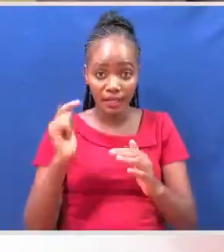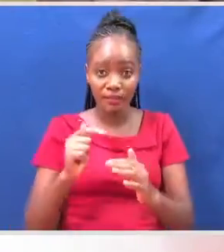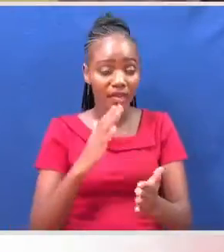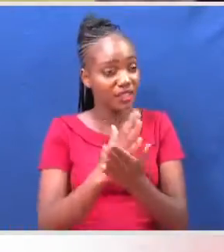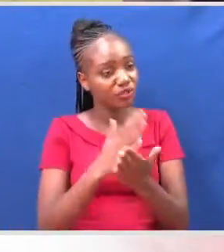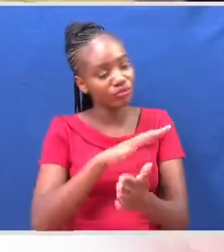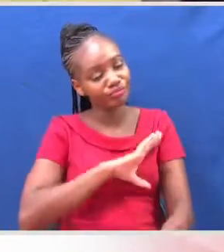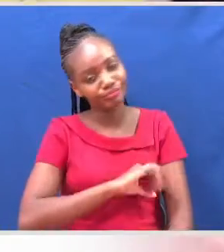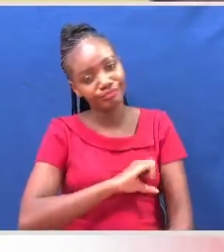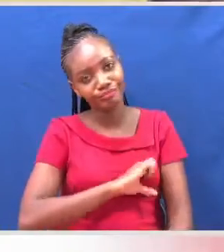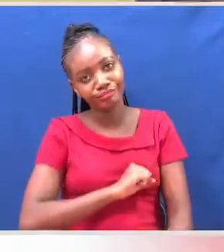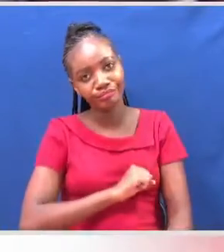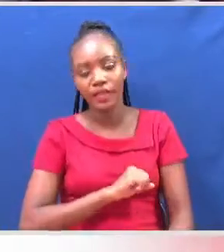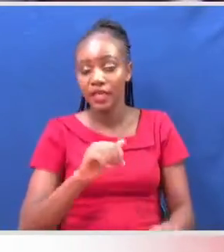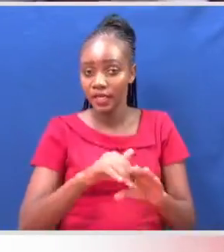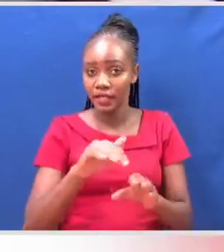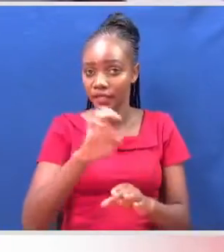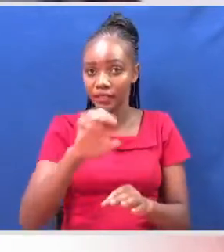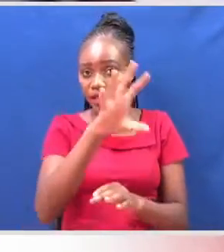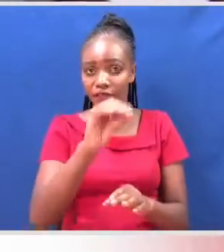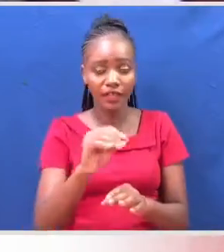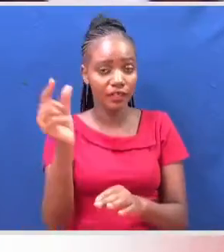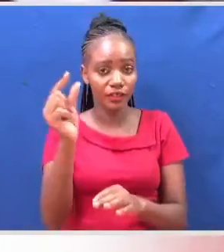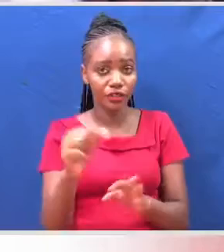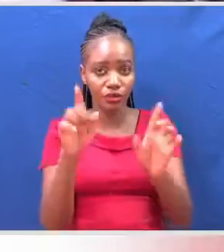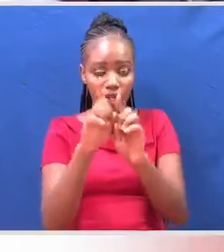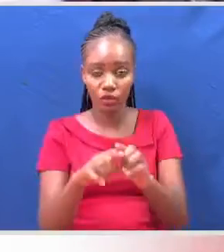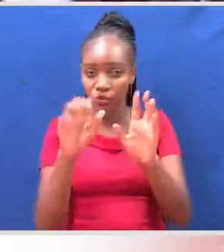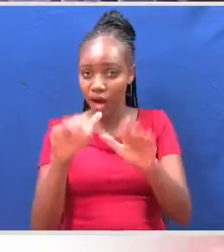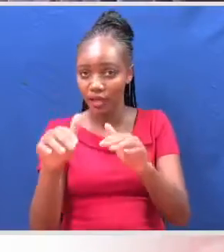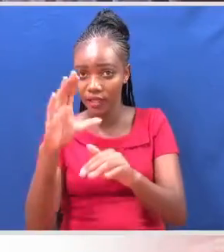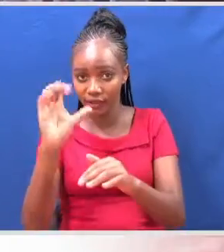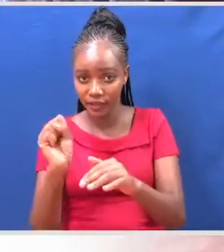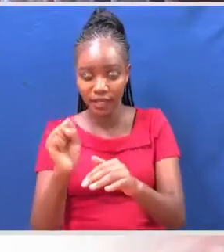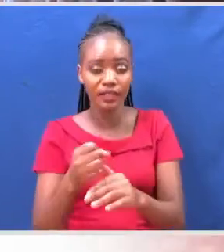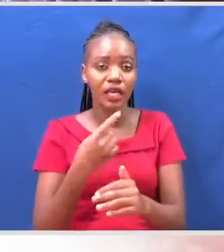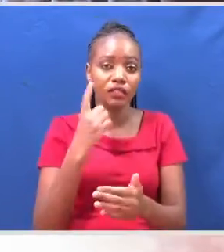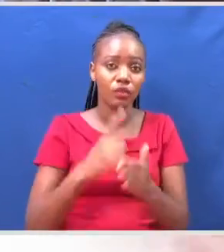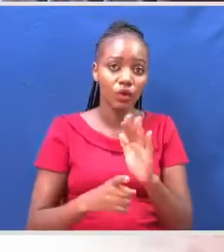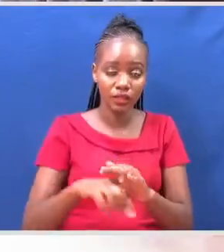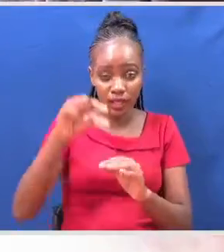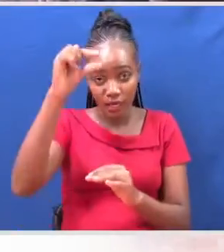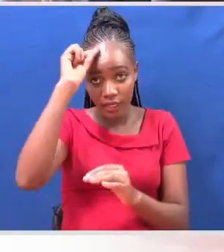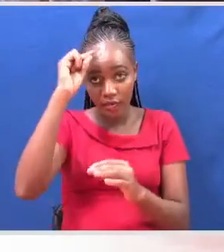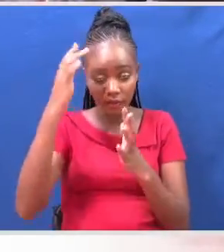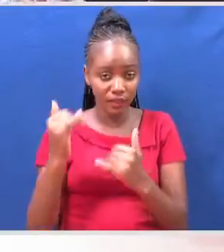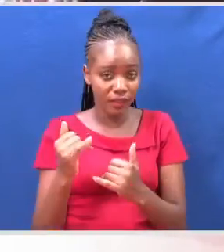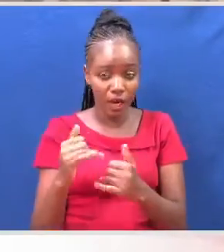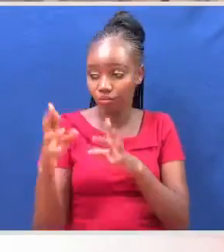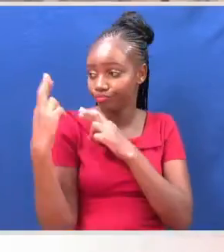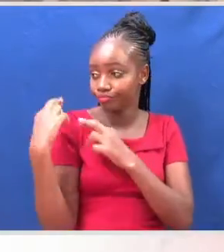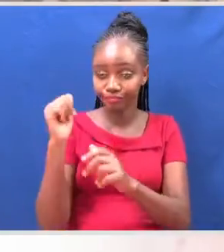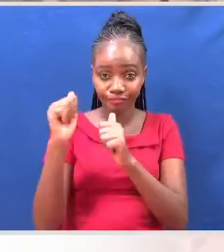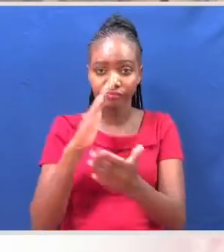bilateral agreements within the East African region. Agriculture CS Peter Munya says the government's role for now is to ensure